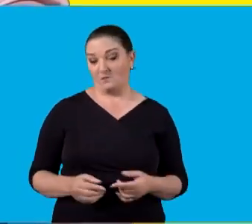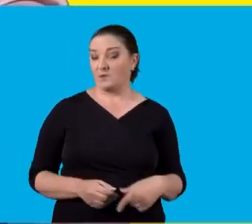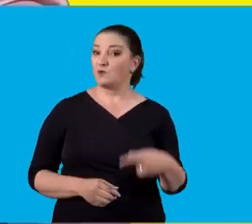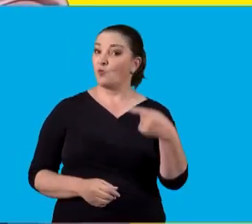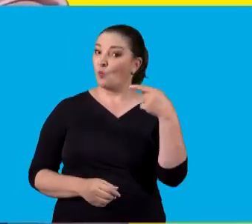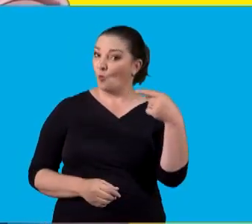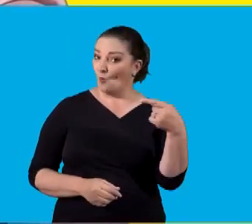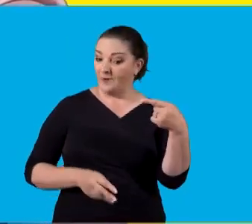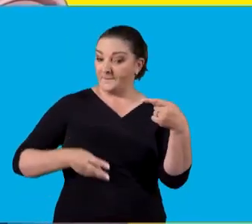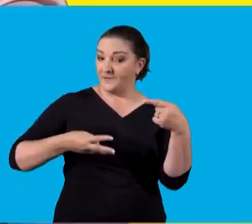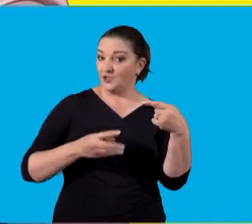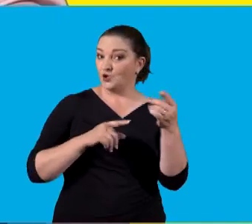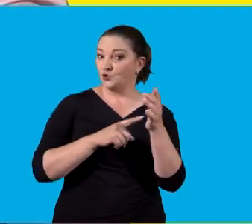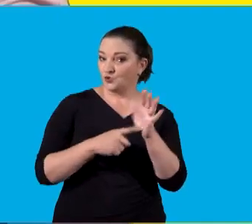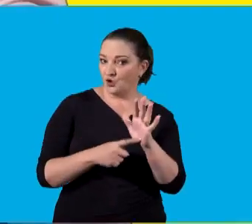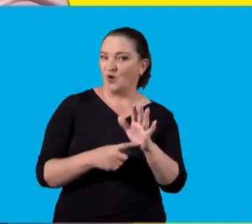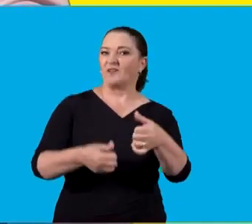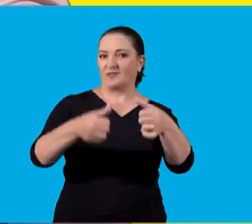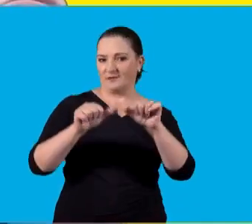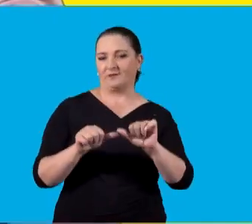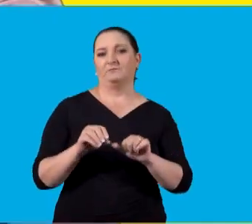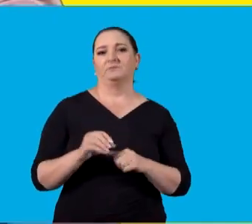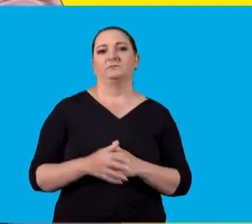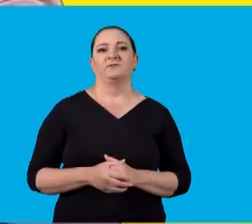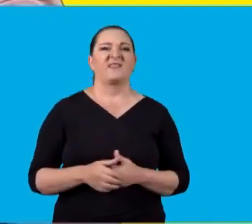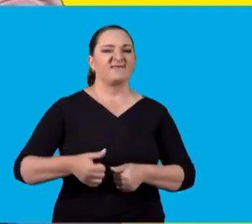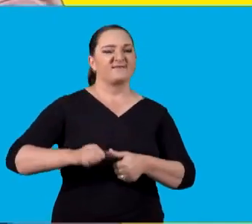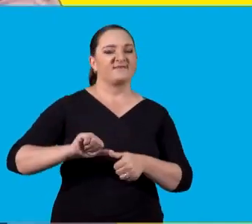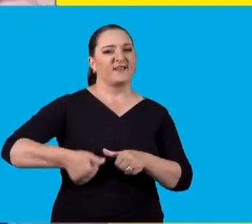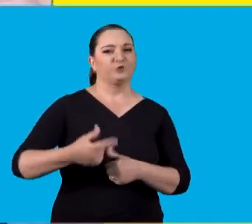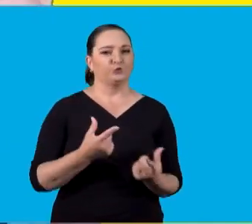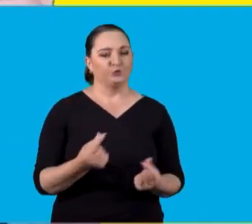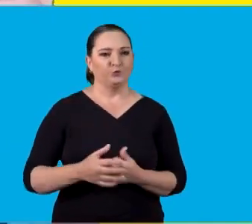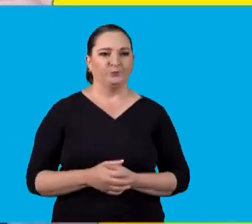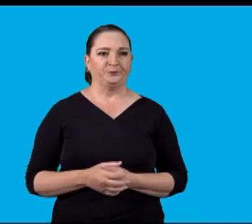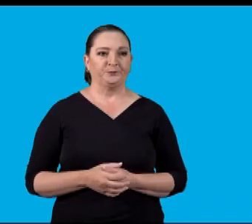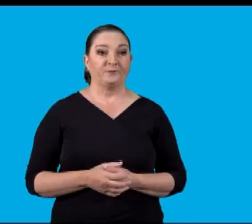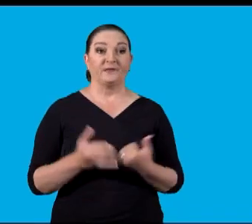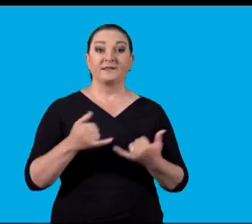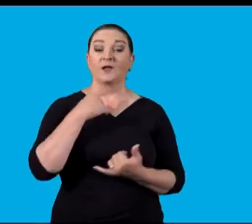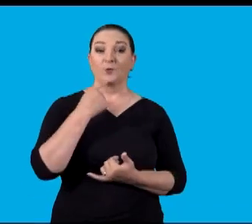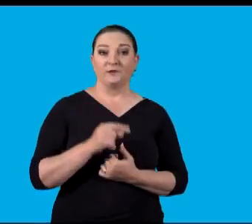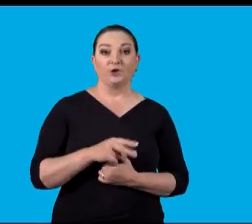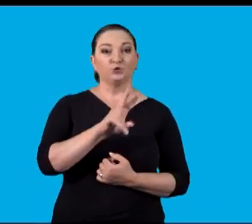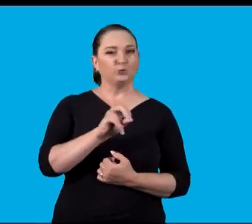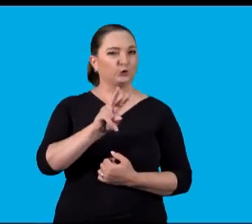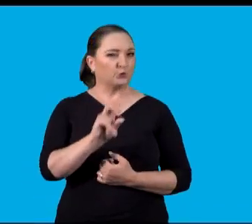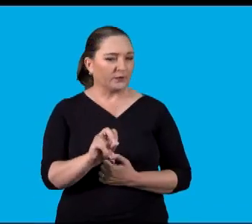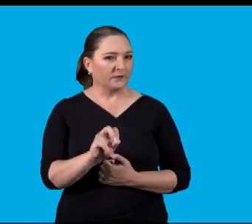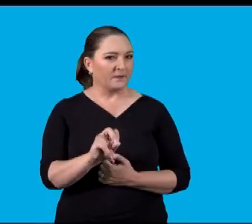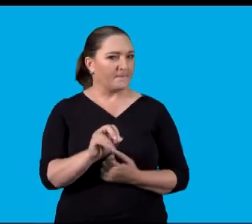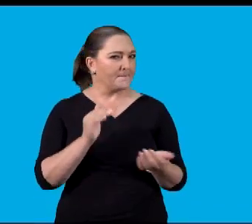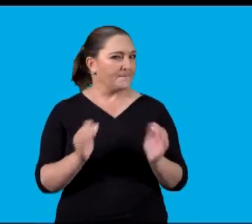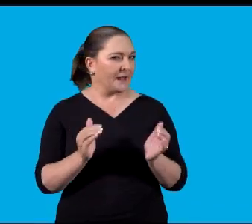I'm just going to show you one method and then I'll move on to the next aspect. You will now say, in